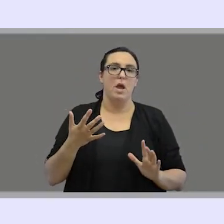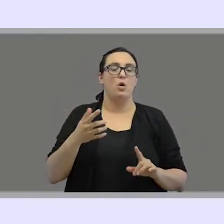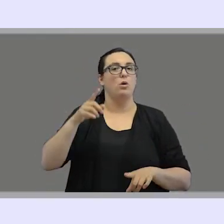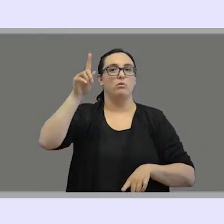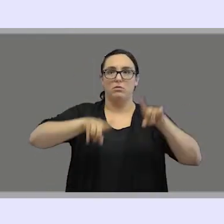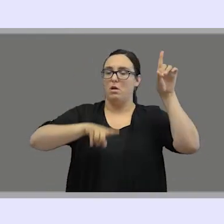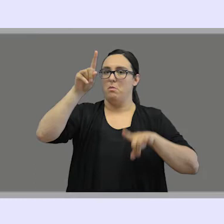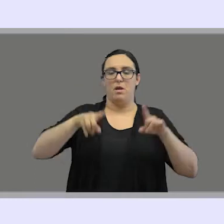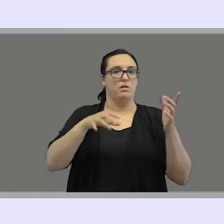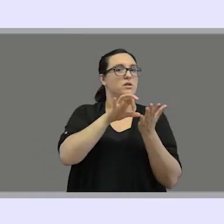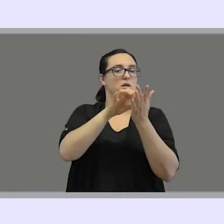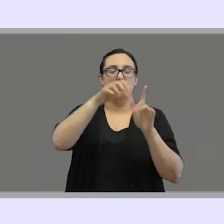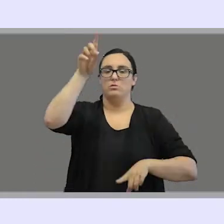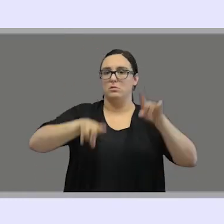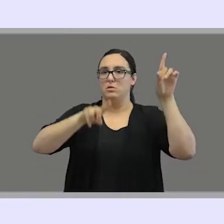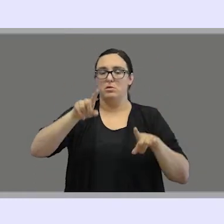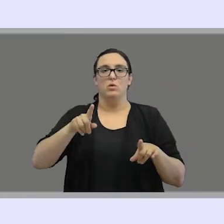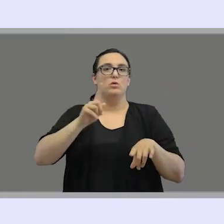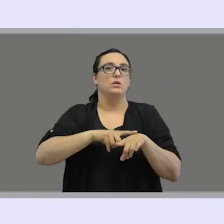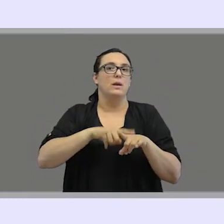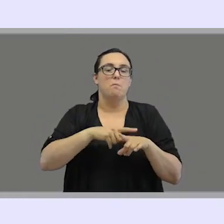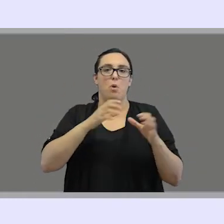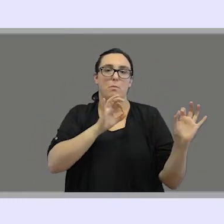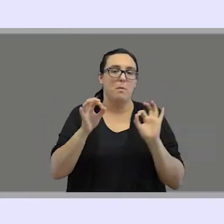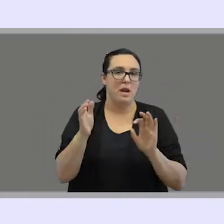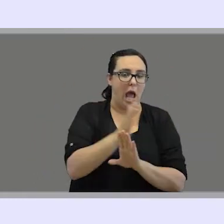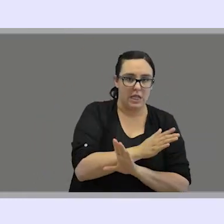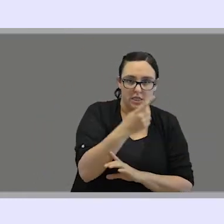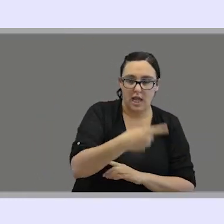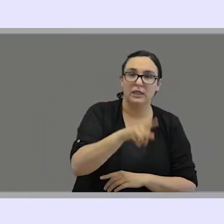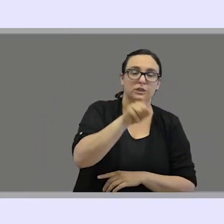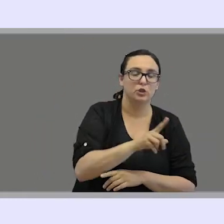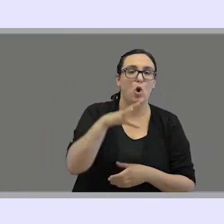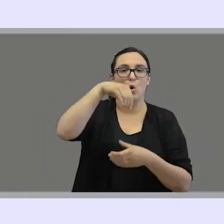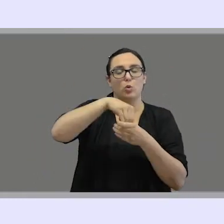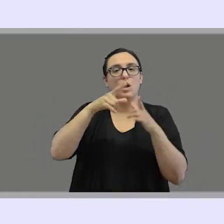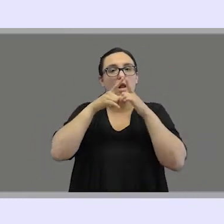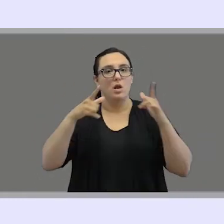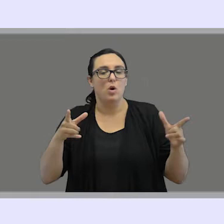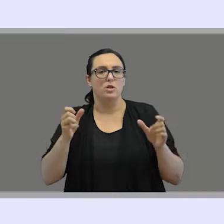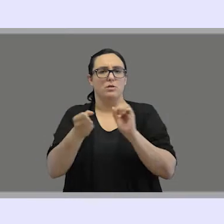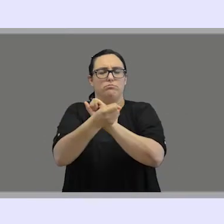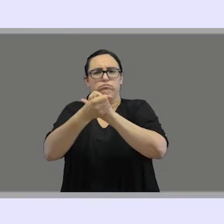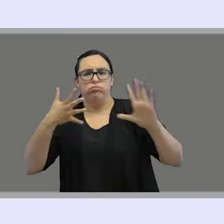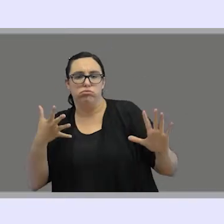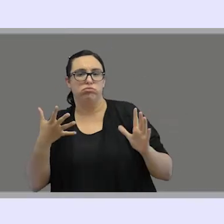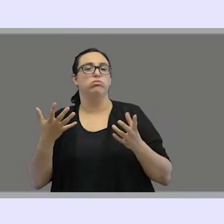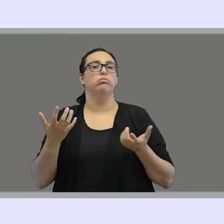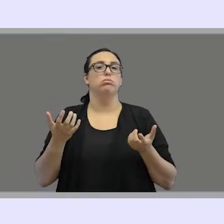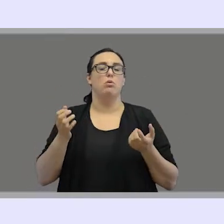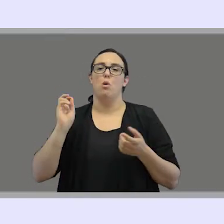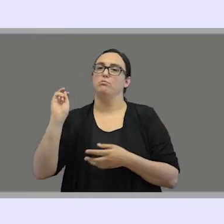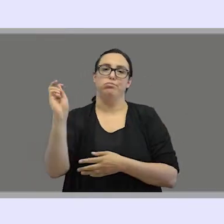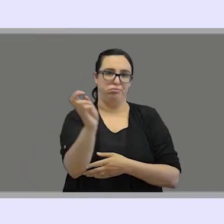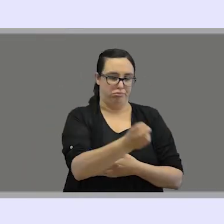greatly in the preparation time, the linguistic content, the speed, and other